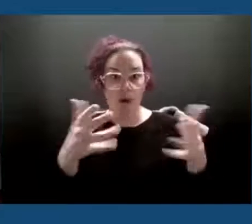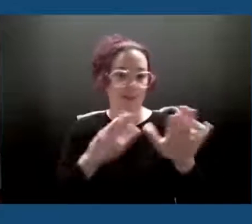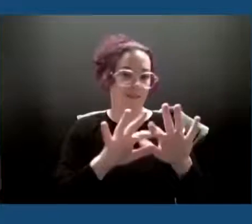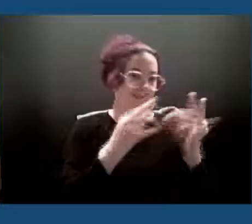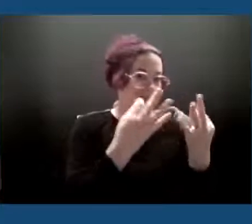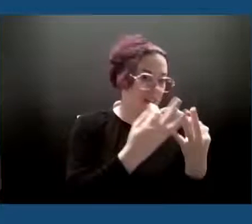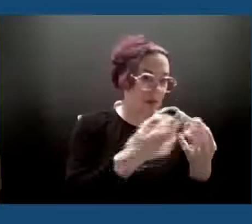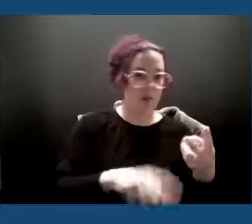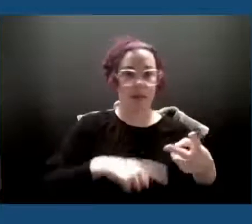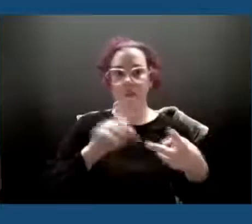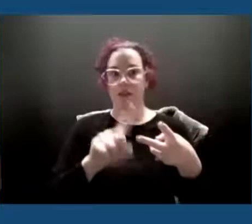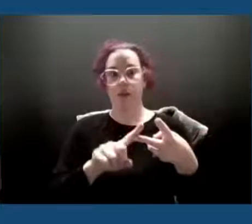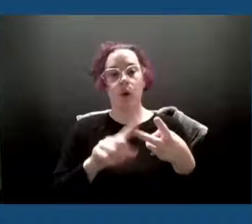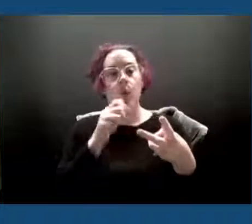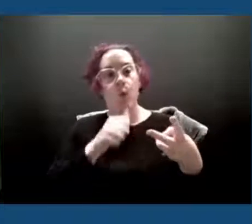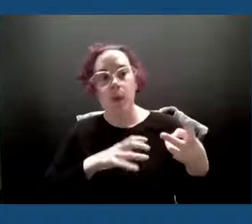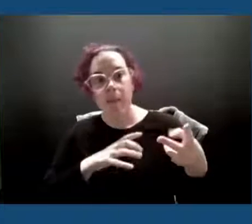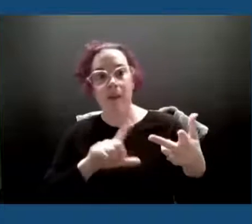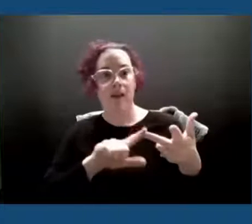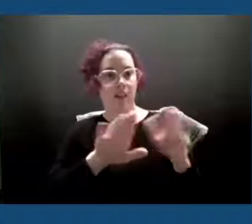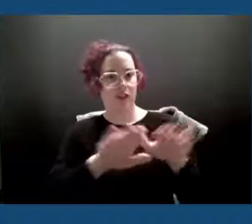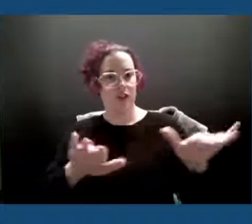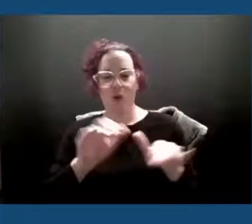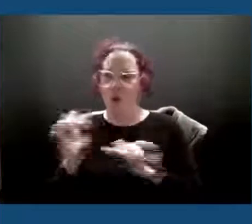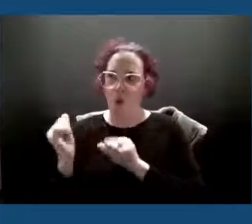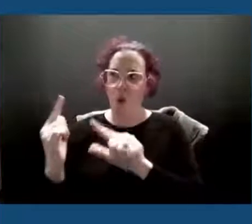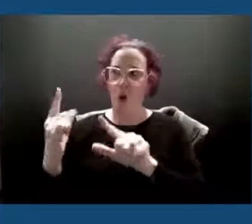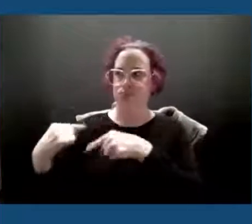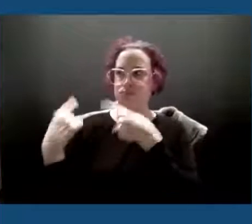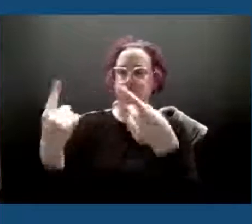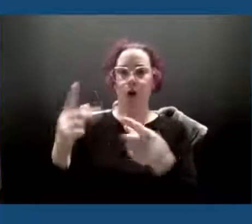policy and decision-making, our Governor, Kathy Hochul.